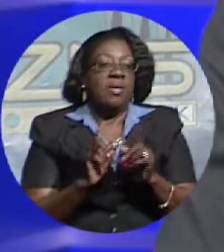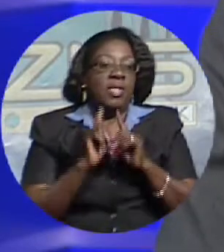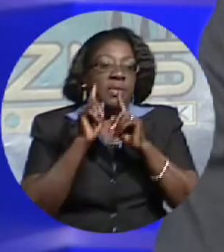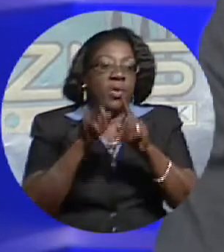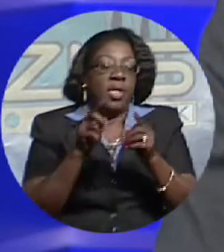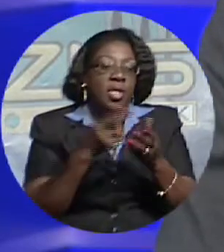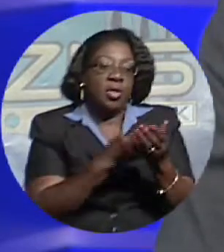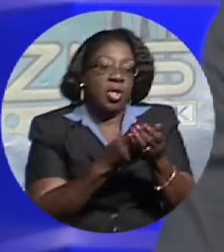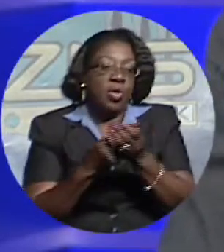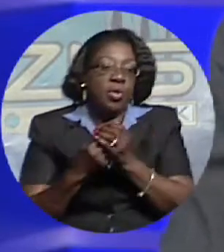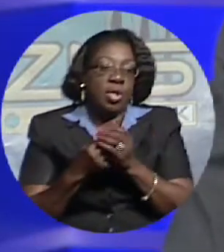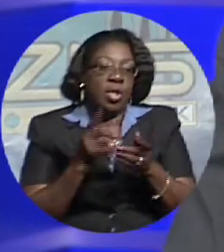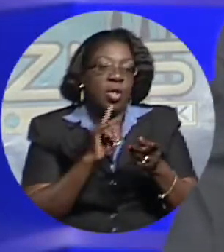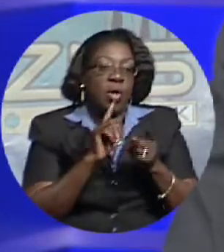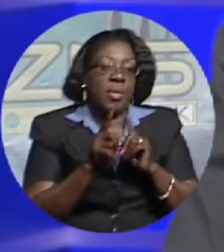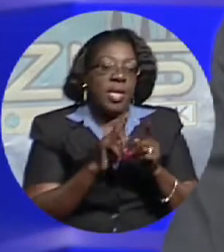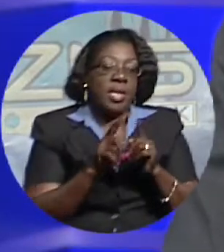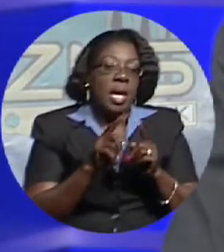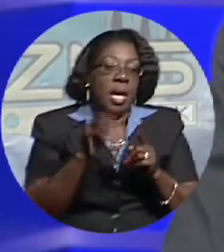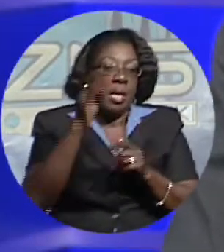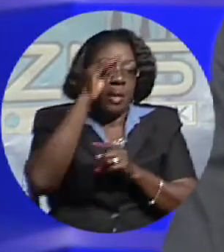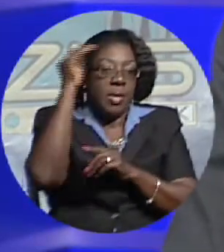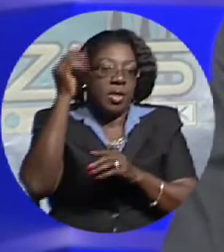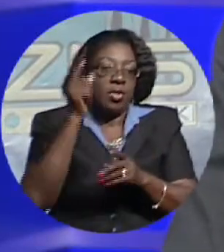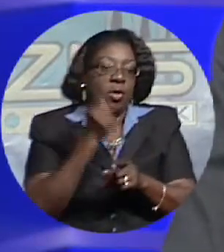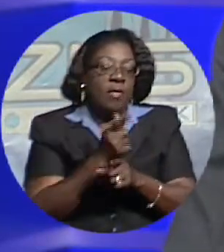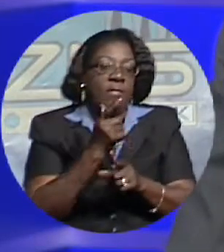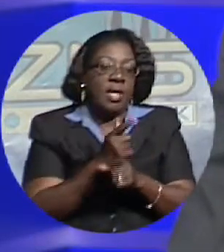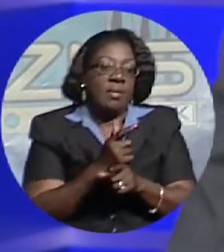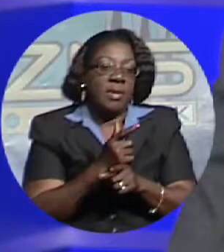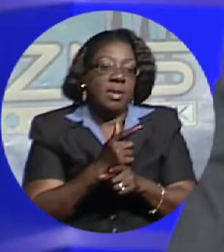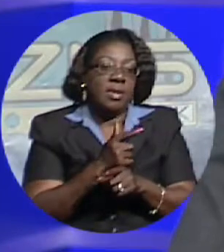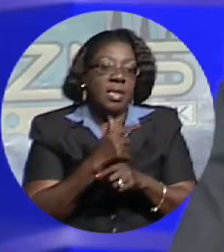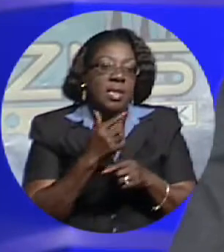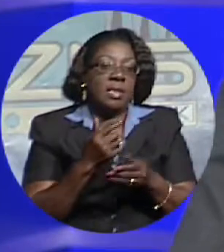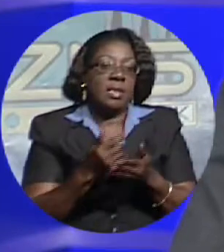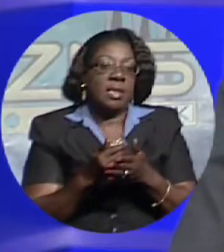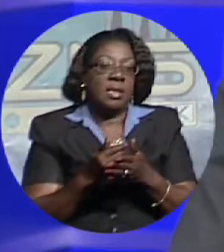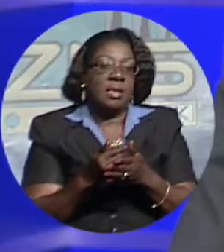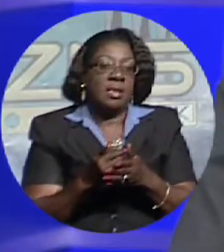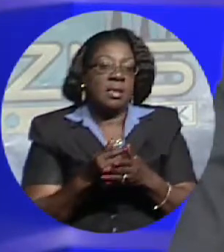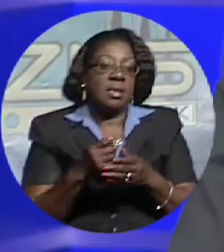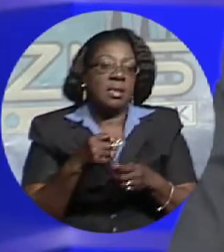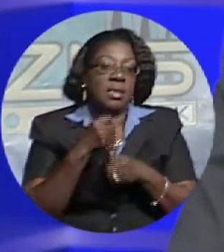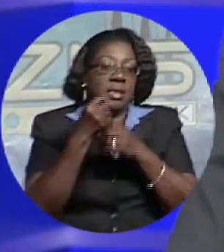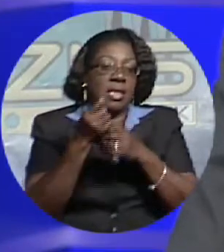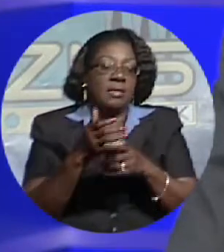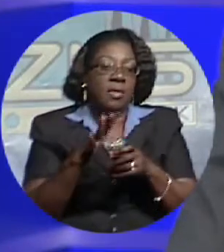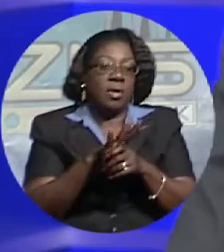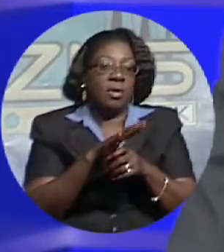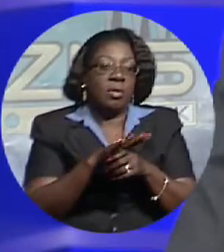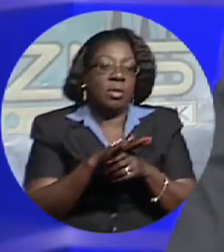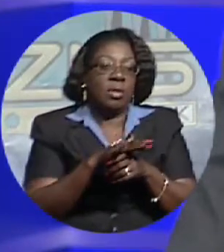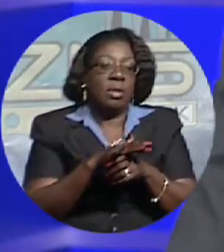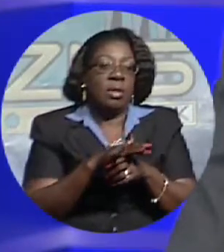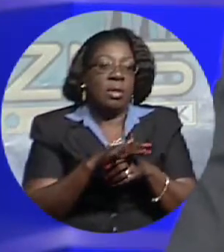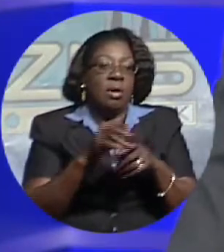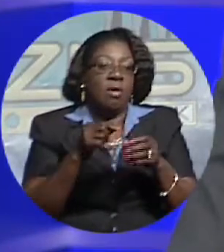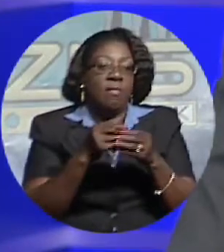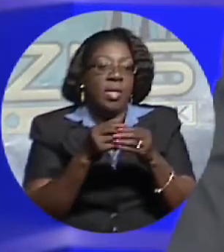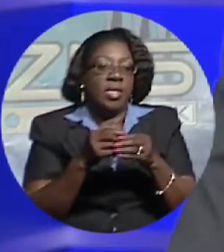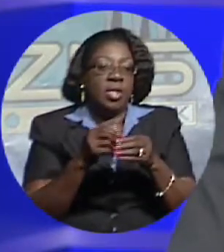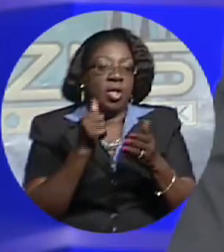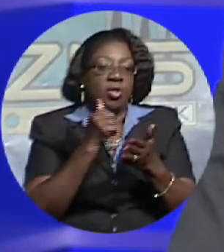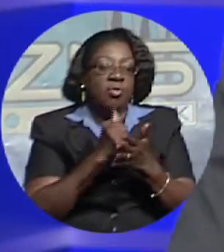the union's comments, the Ministry of Labor produced a chart to disclose the successful closure of major contractual and industrial disputes the